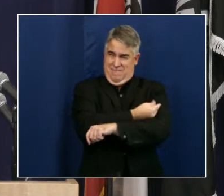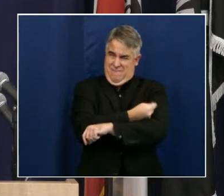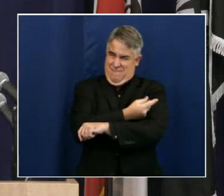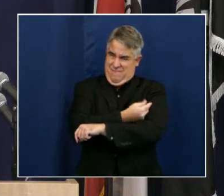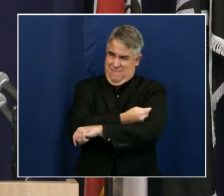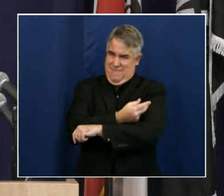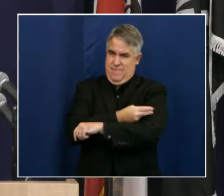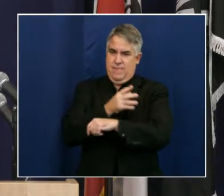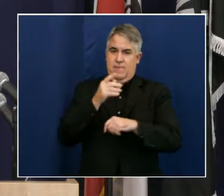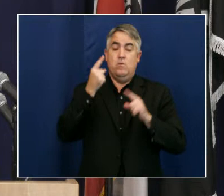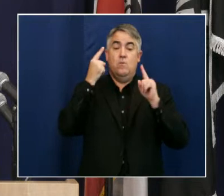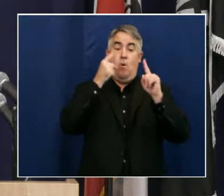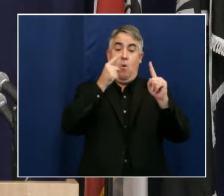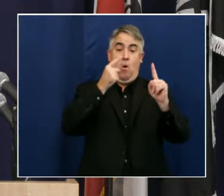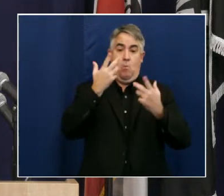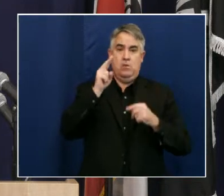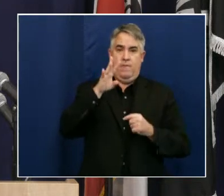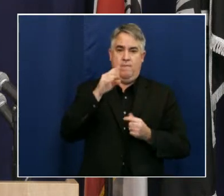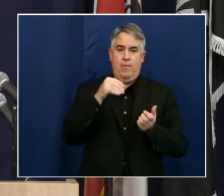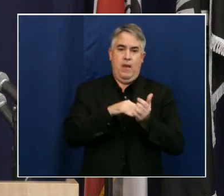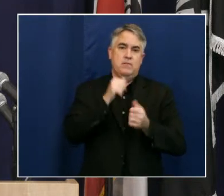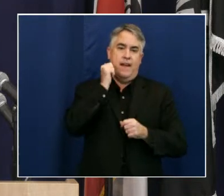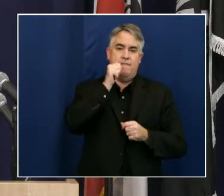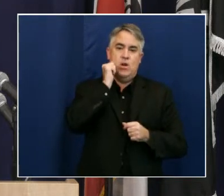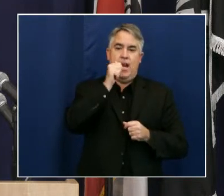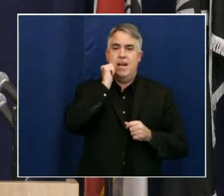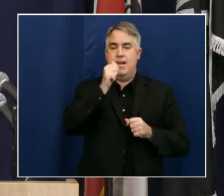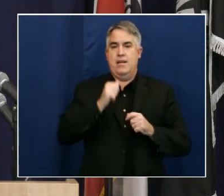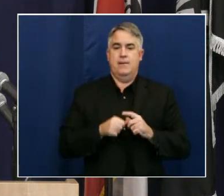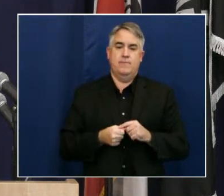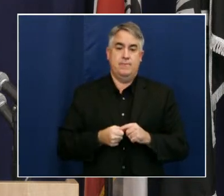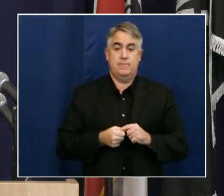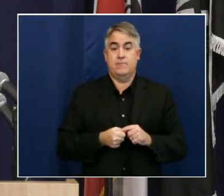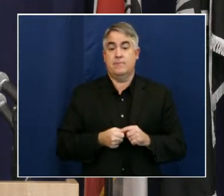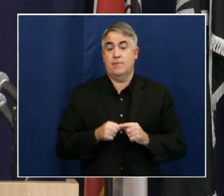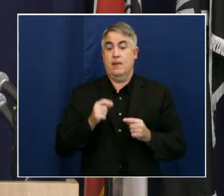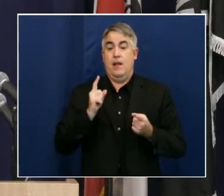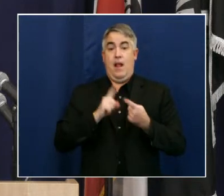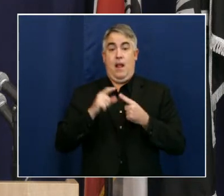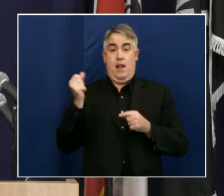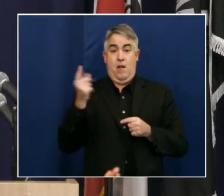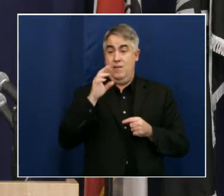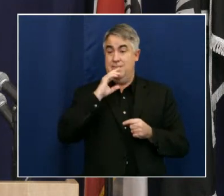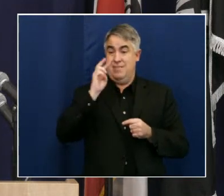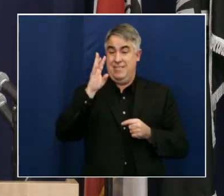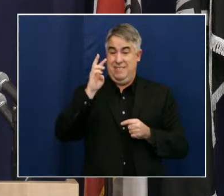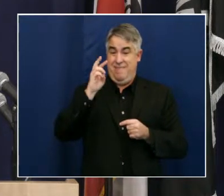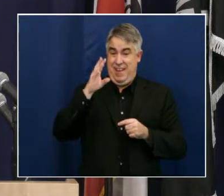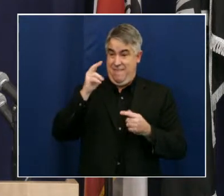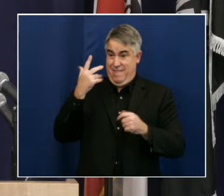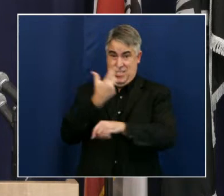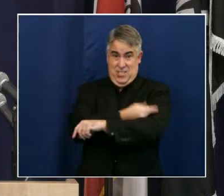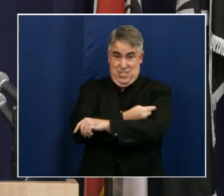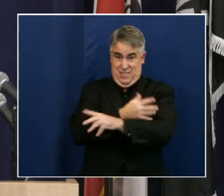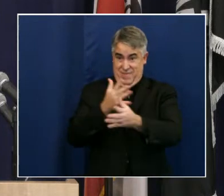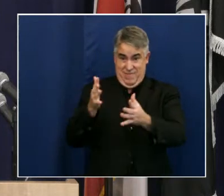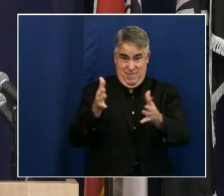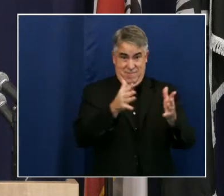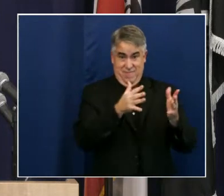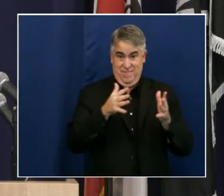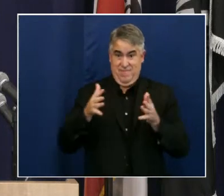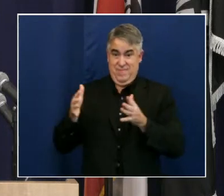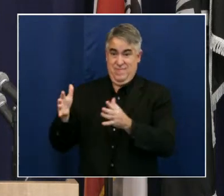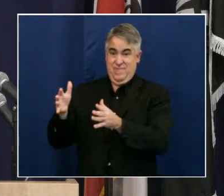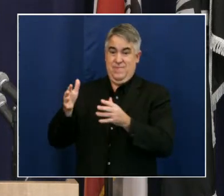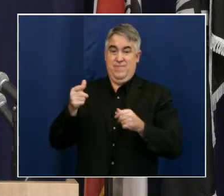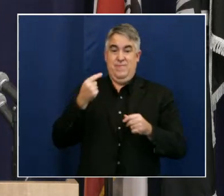Diego population age 16 and over by the end of June. But again, all of that is dependent upon